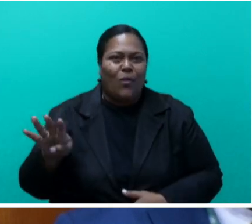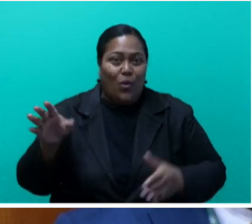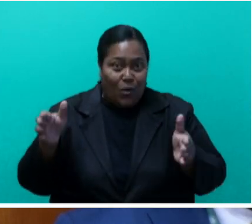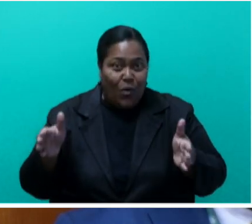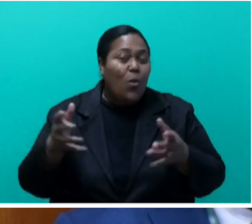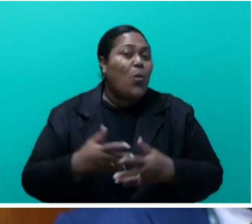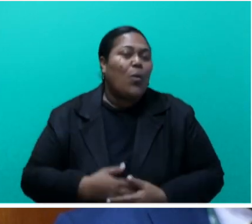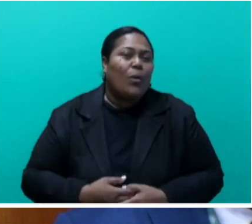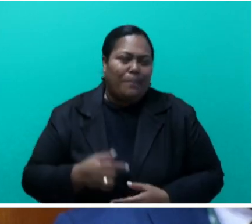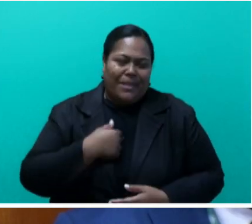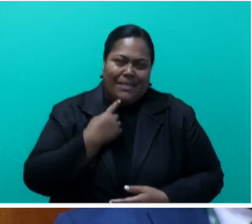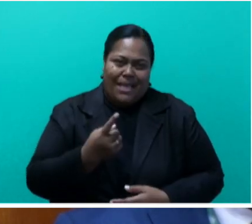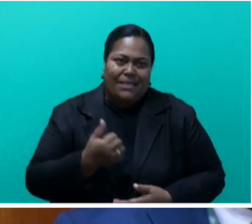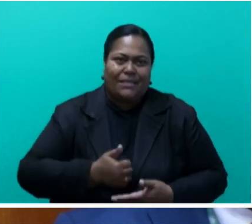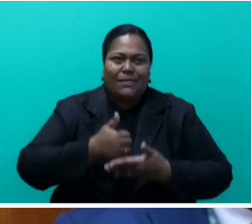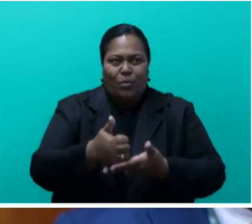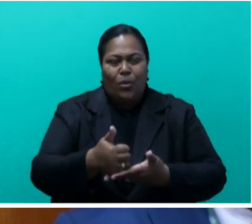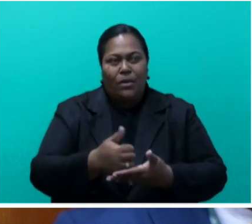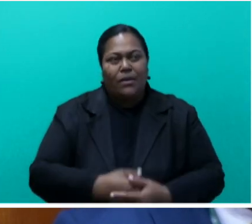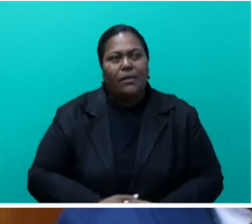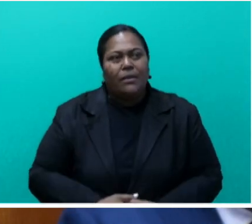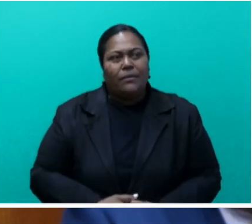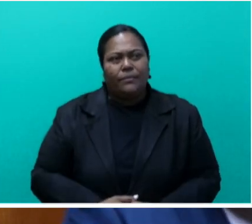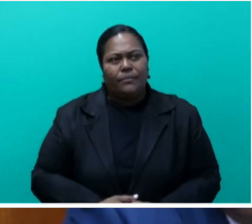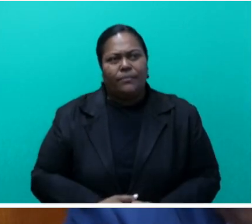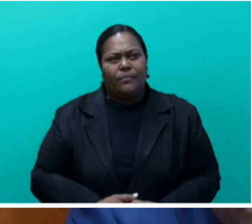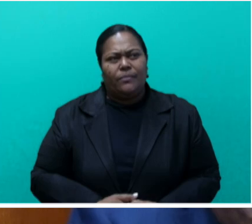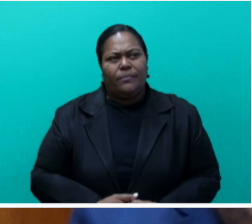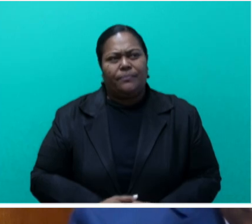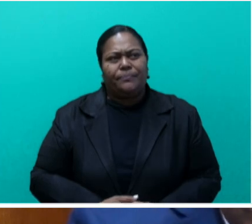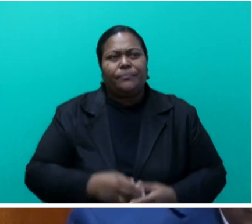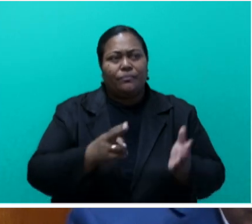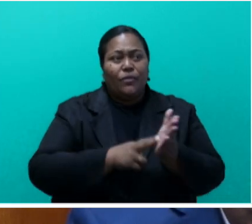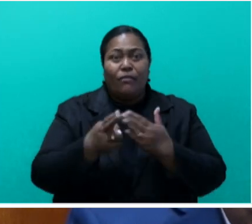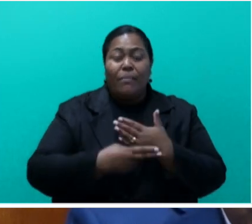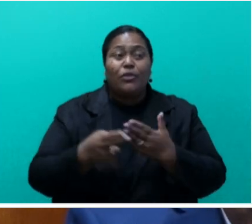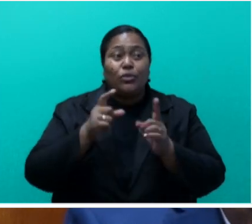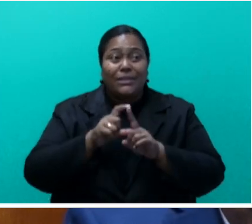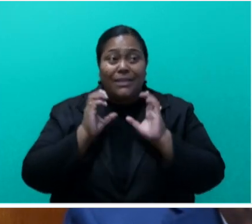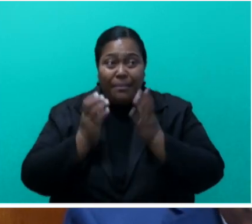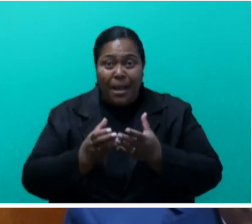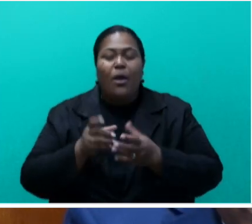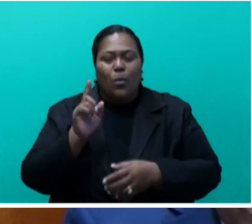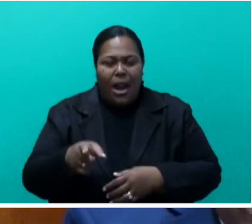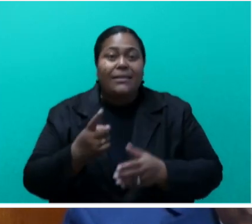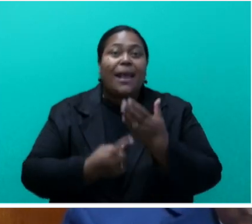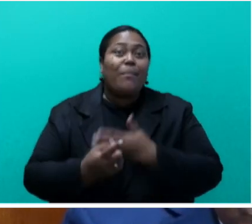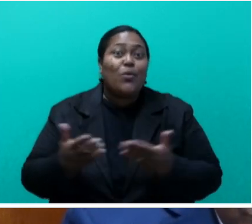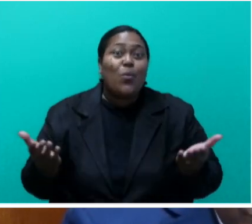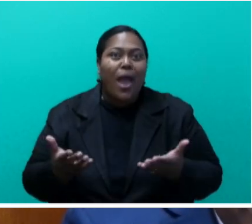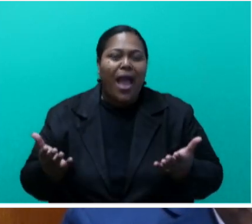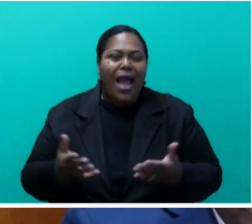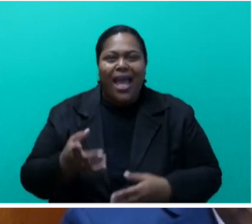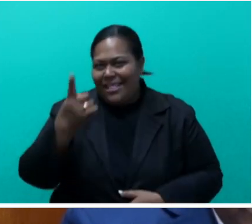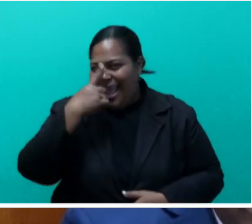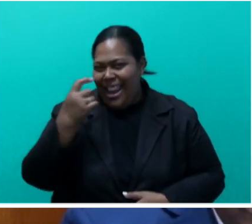in support of the moving of the sitting from November to December. This is happening in Thailand for the Asia and